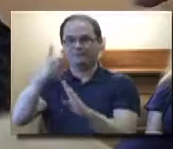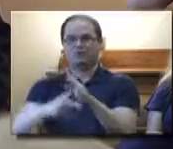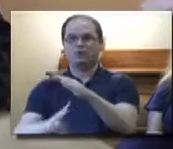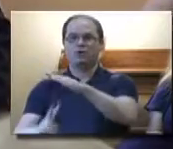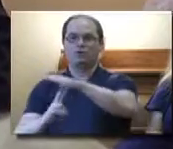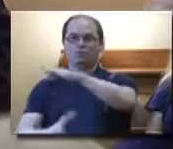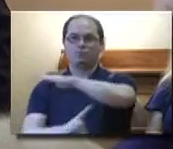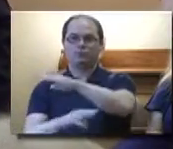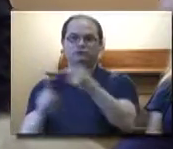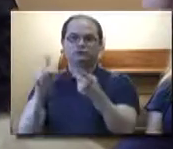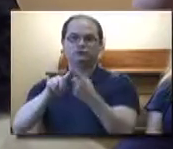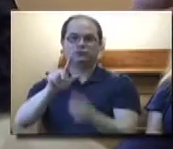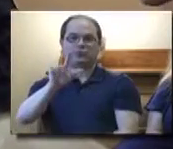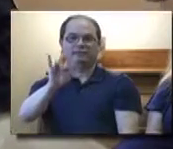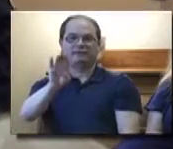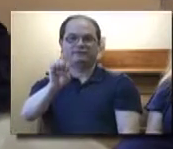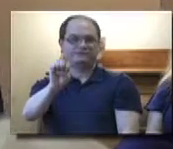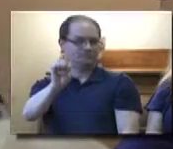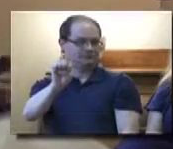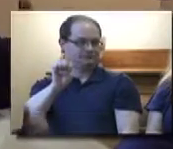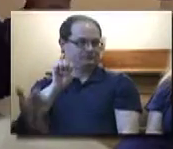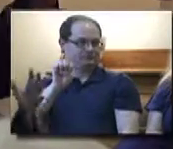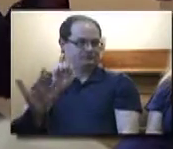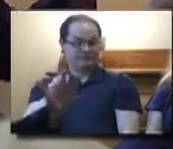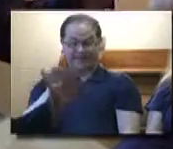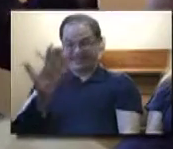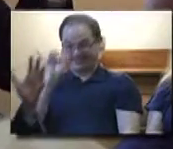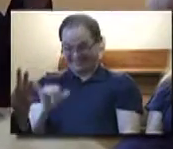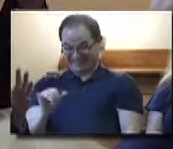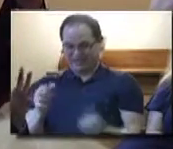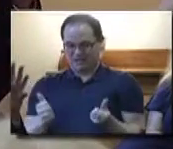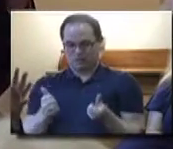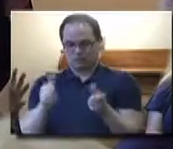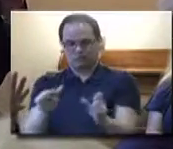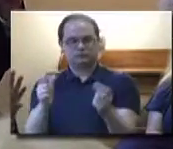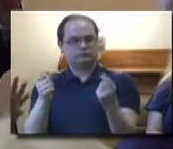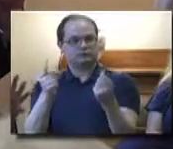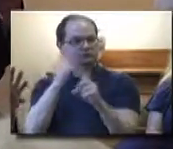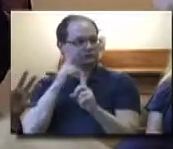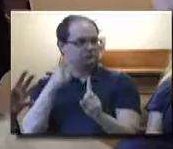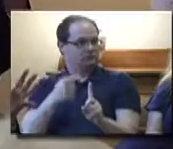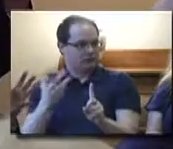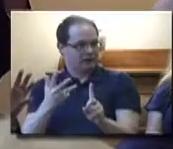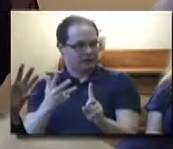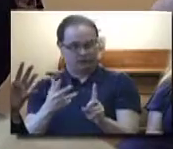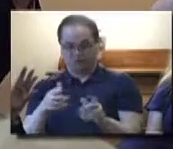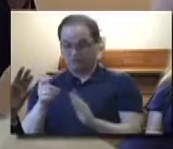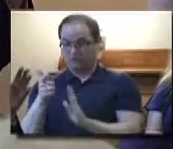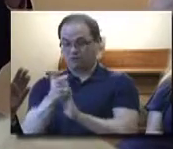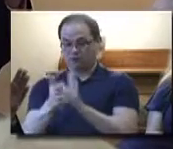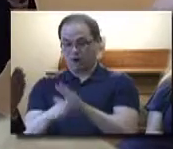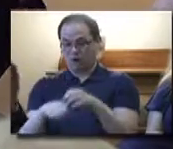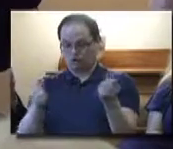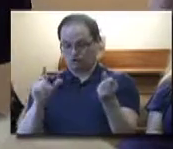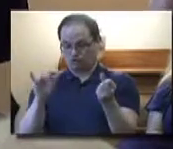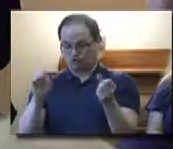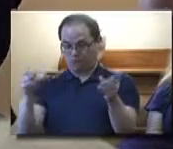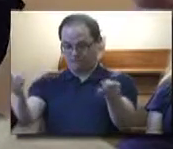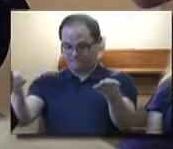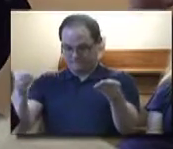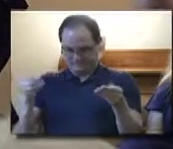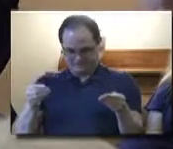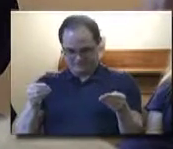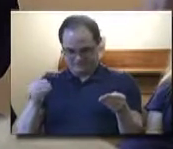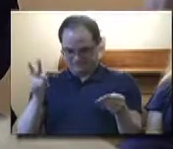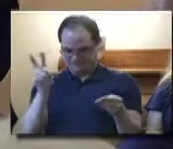Bridges to Life, through which he attempts to take crime and go over it